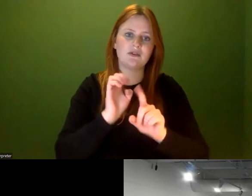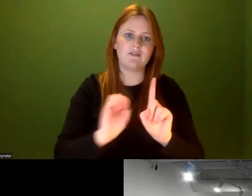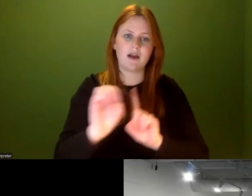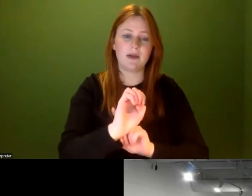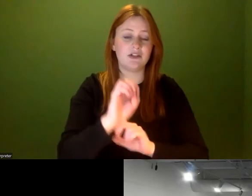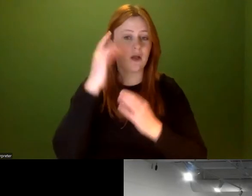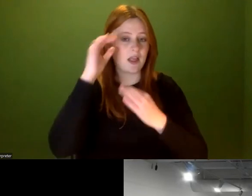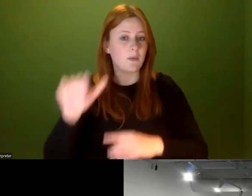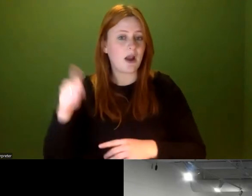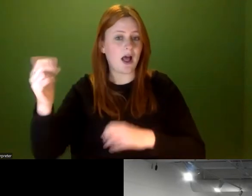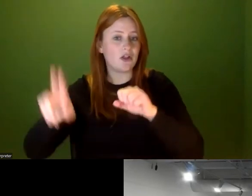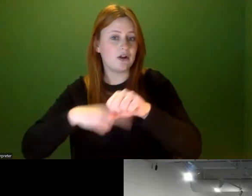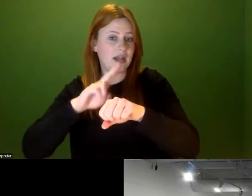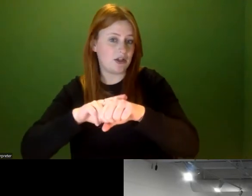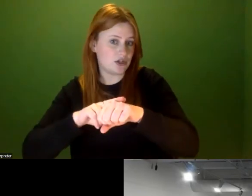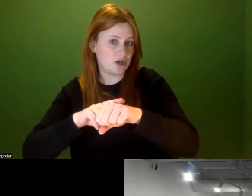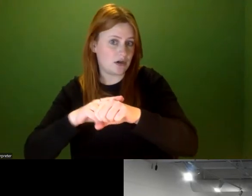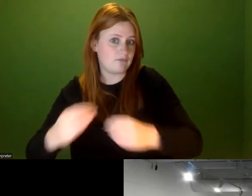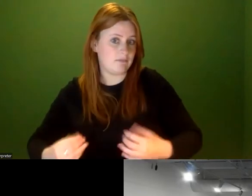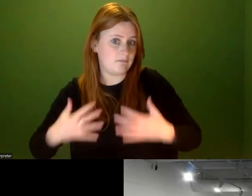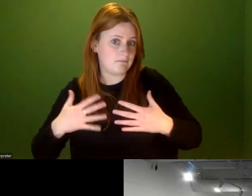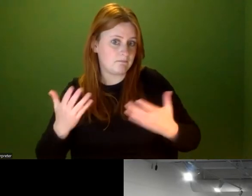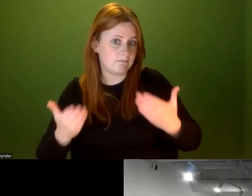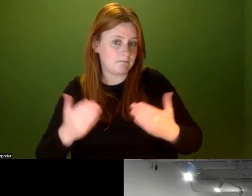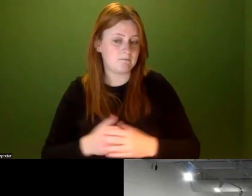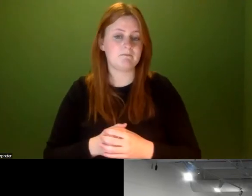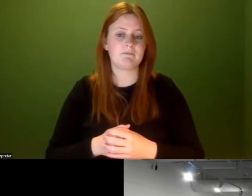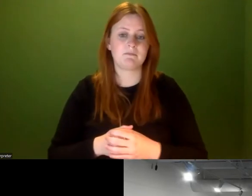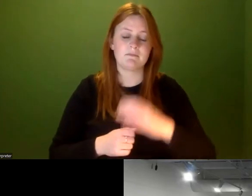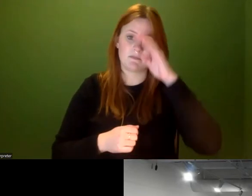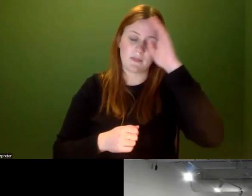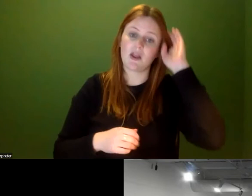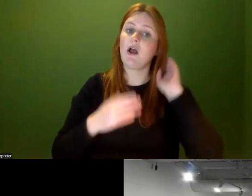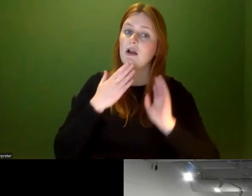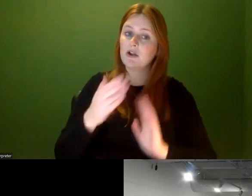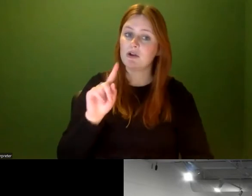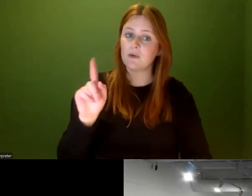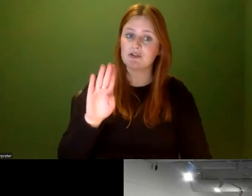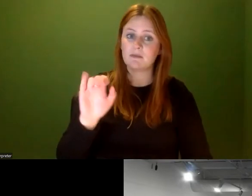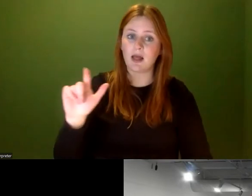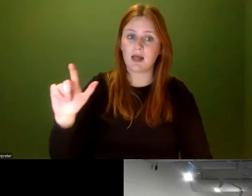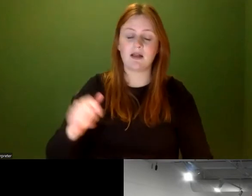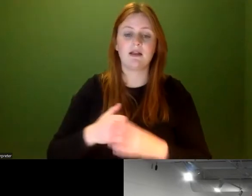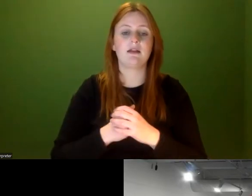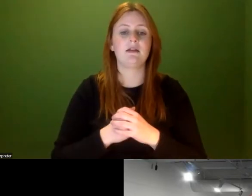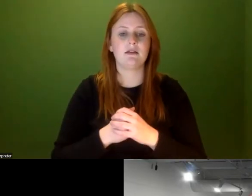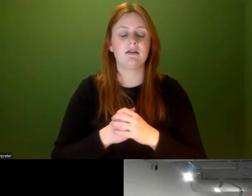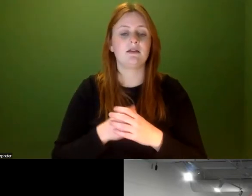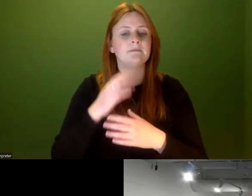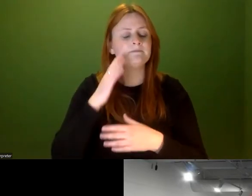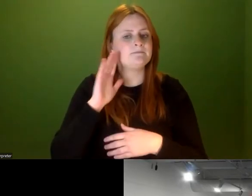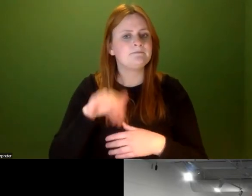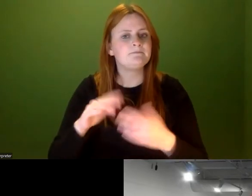other nature considerations?" Oh, good question, Bill. You know, I have spent an awful lot